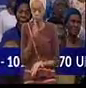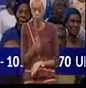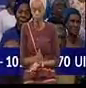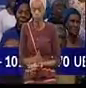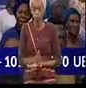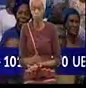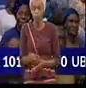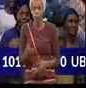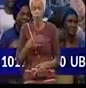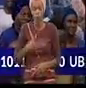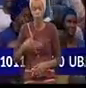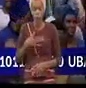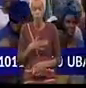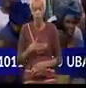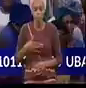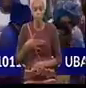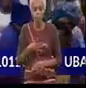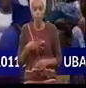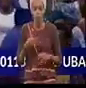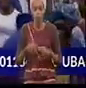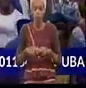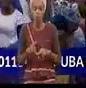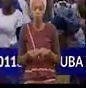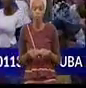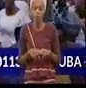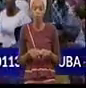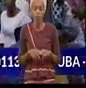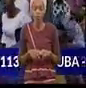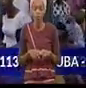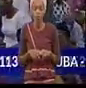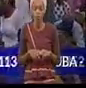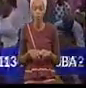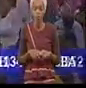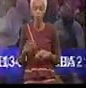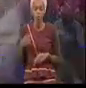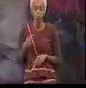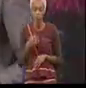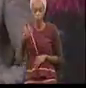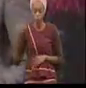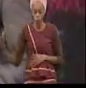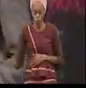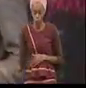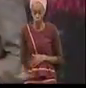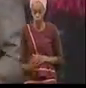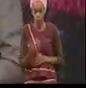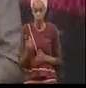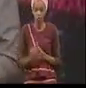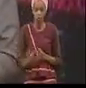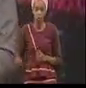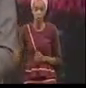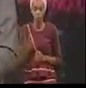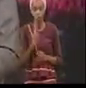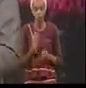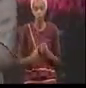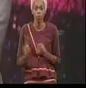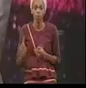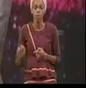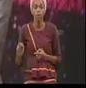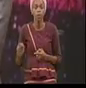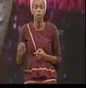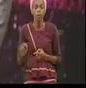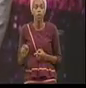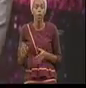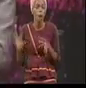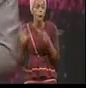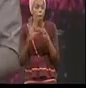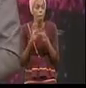We can please be seated. We welcome everyone to the combined service, service group